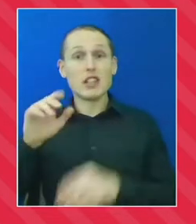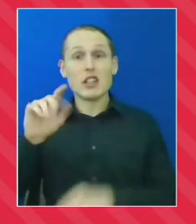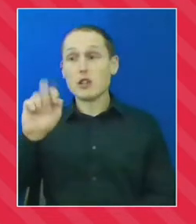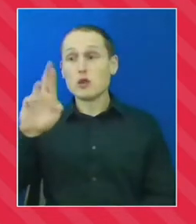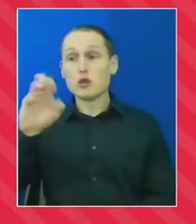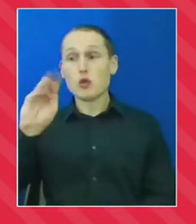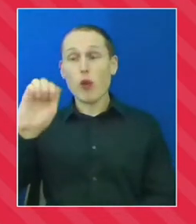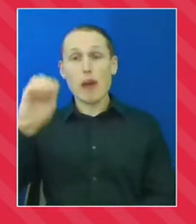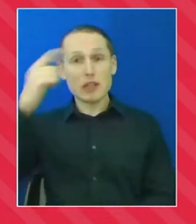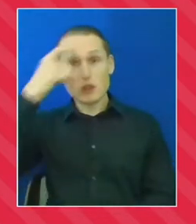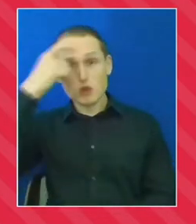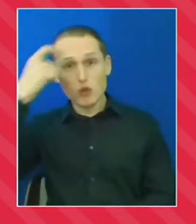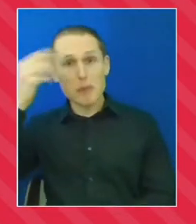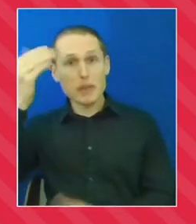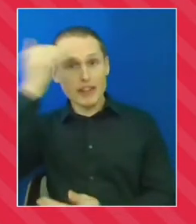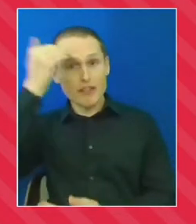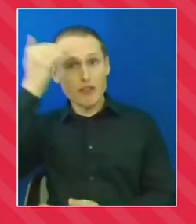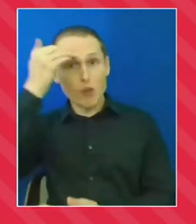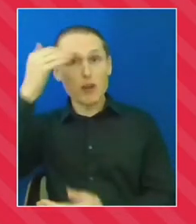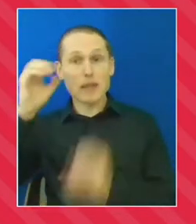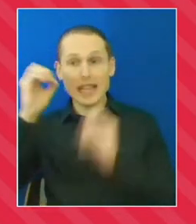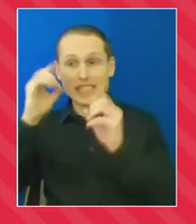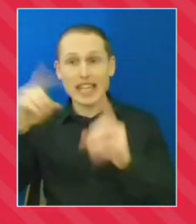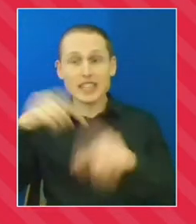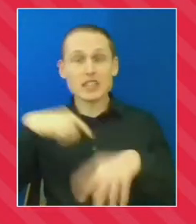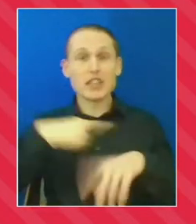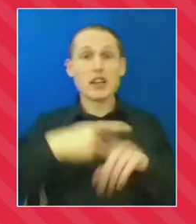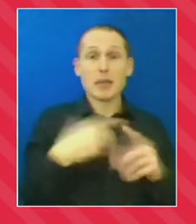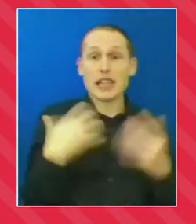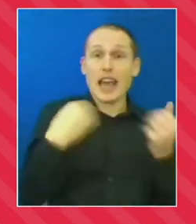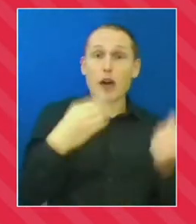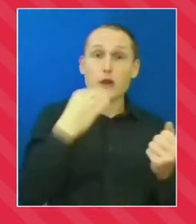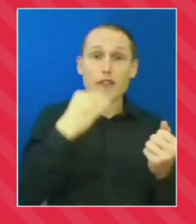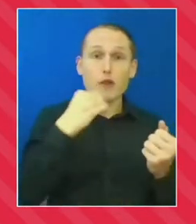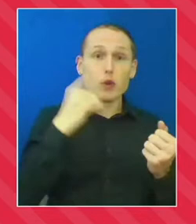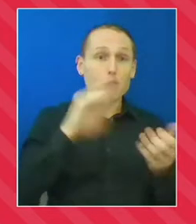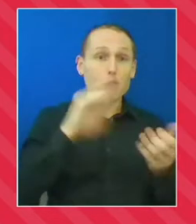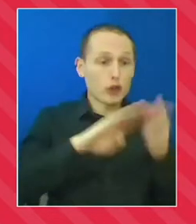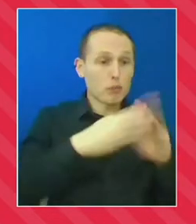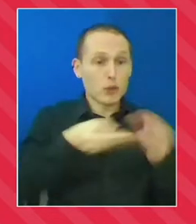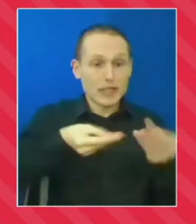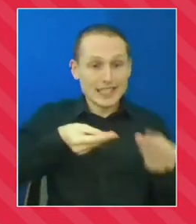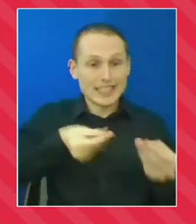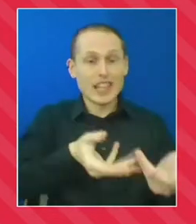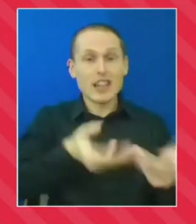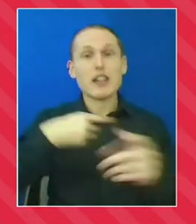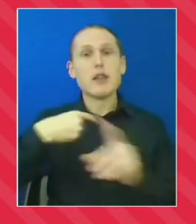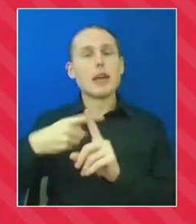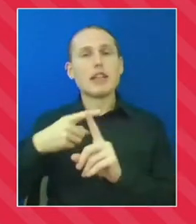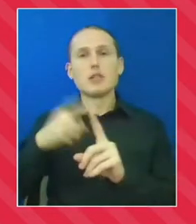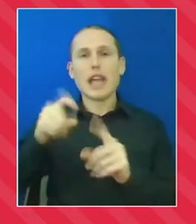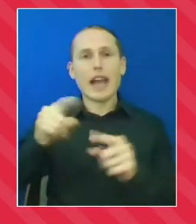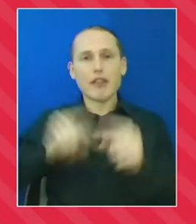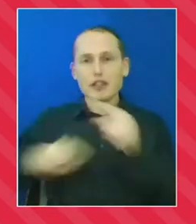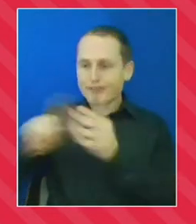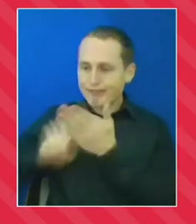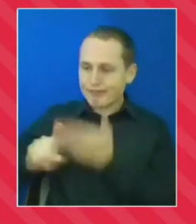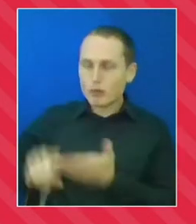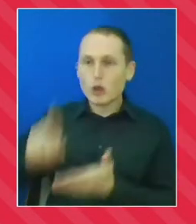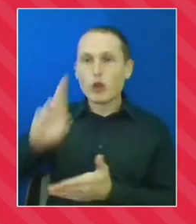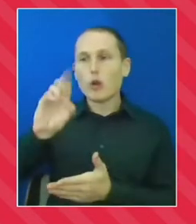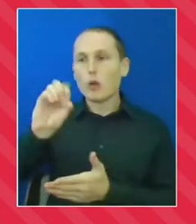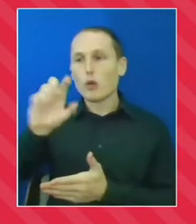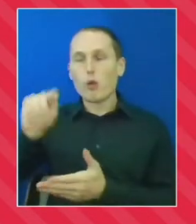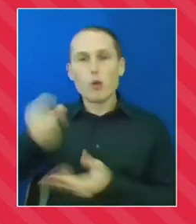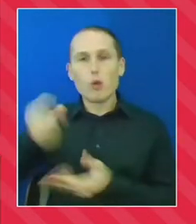healthy foods in communities, but we also have to deal with those root causes and deal with the long-term. And I think we can work on